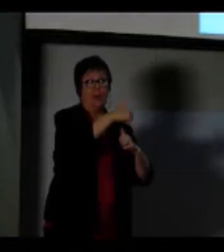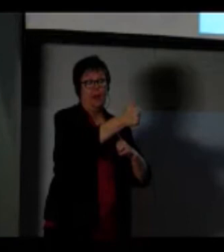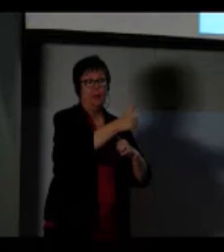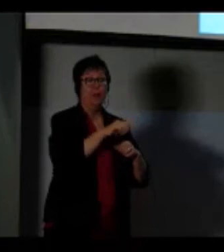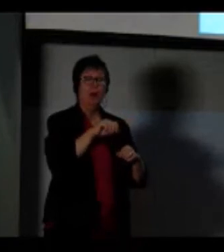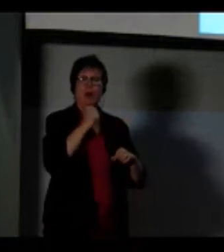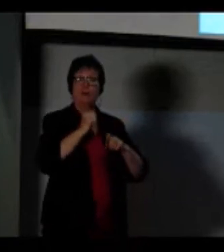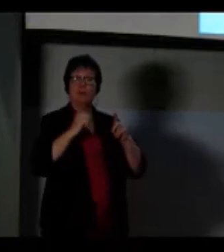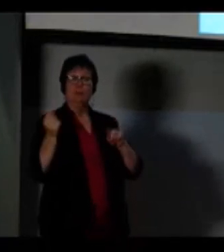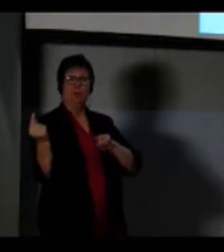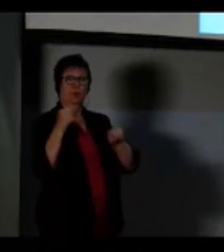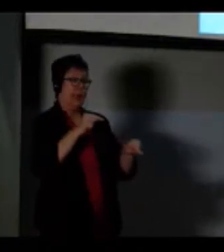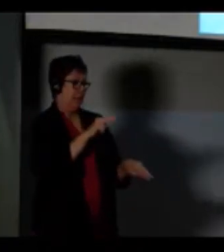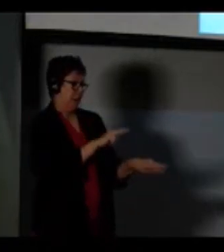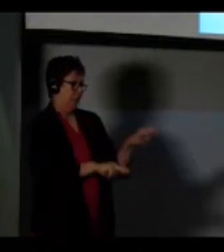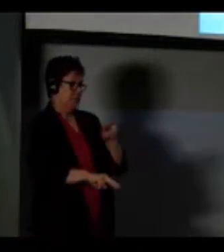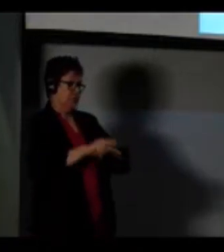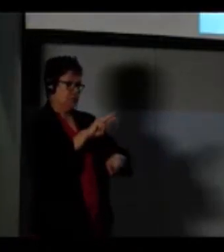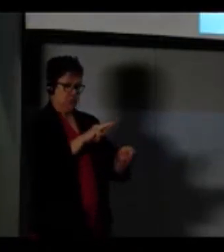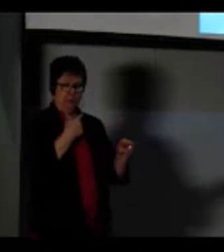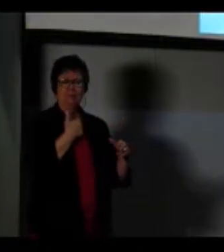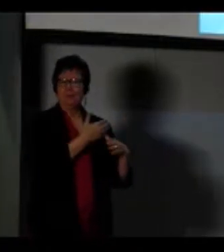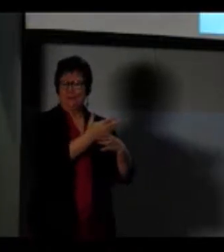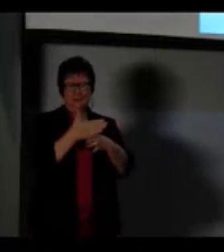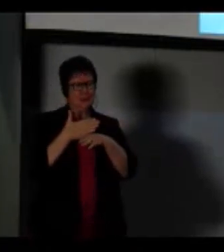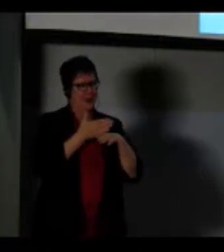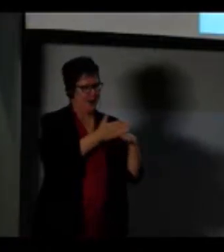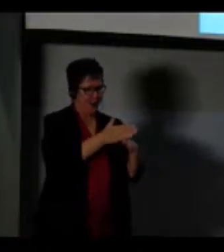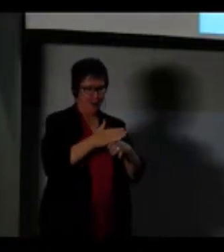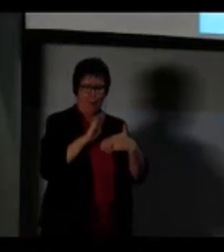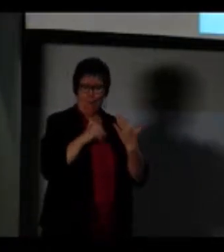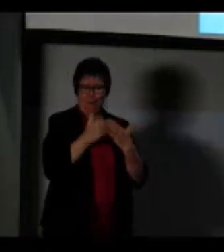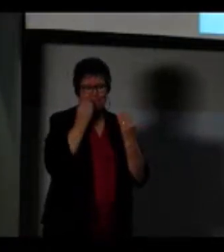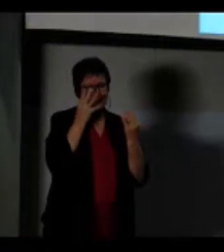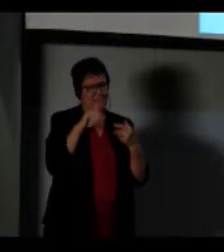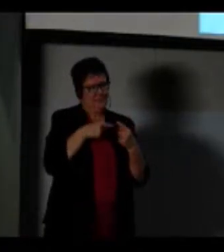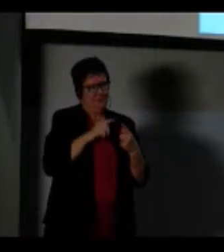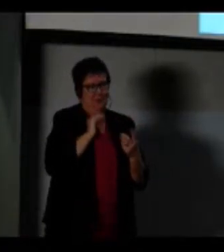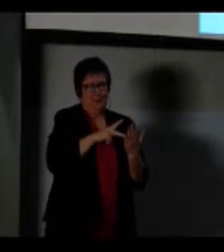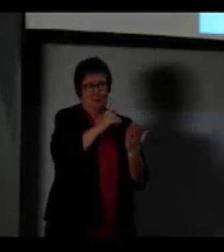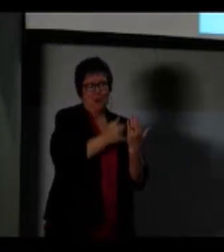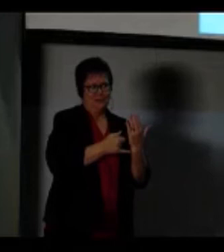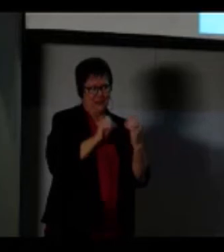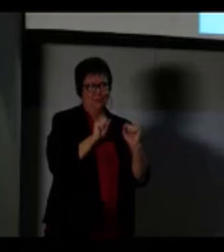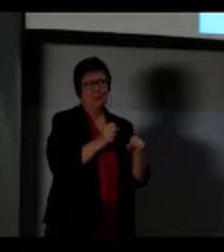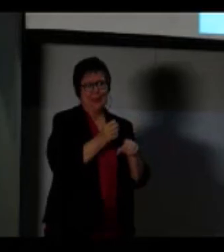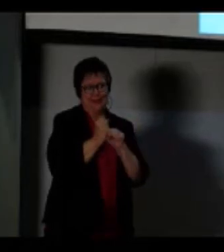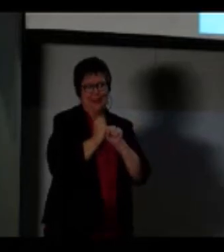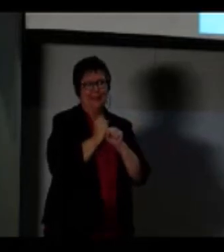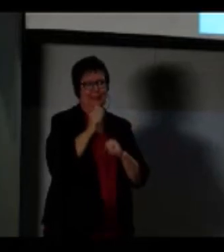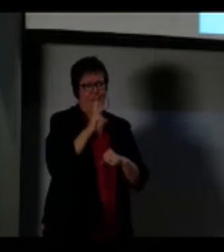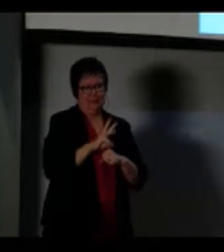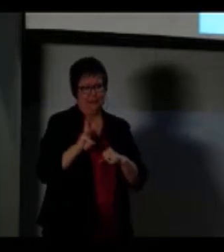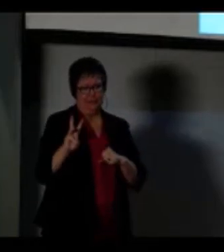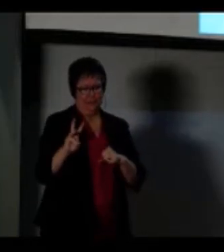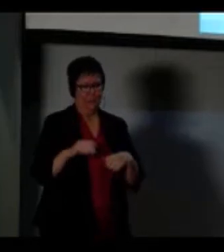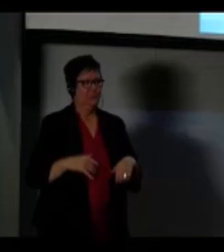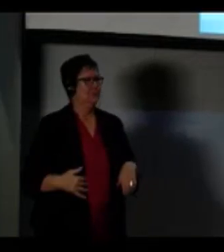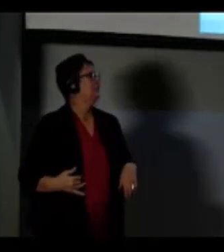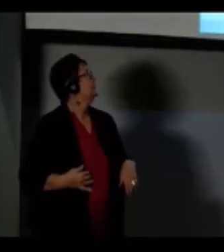to the process, and all of the information about our project is available on a website.